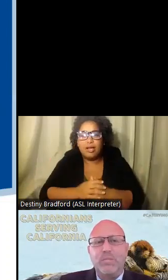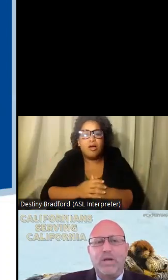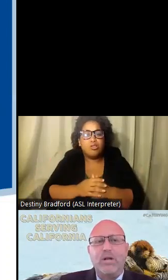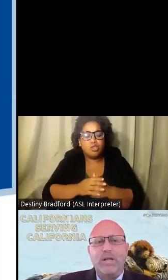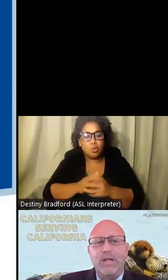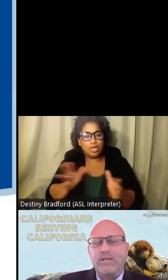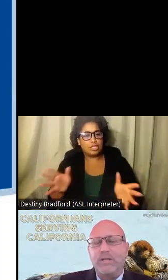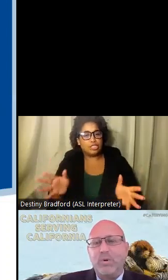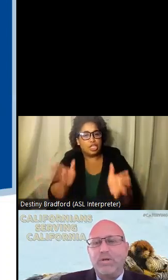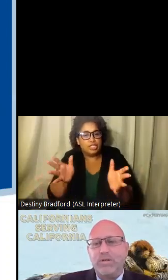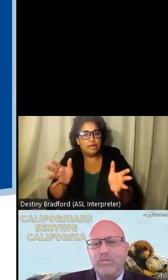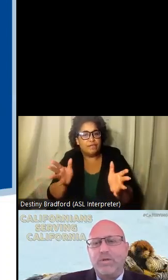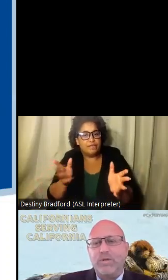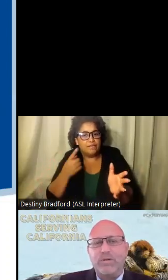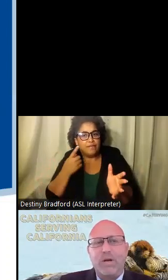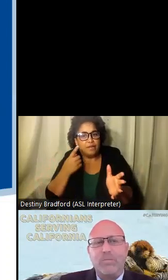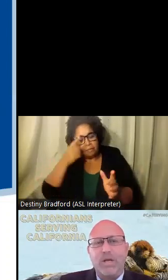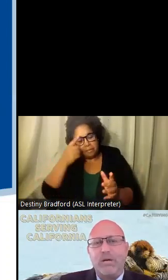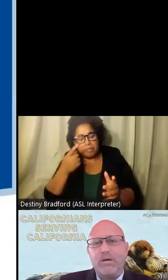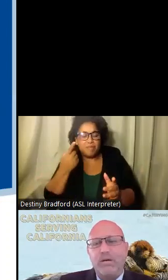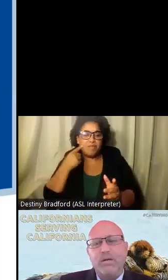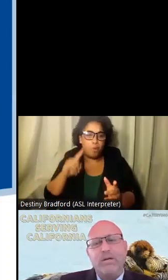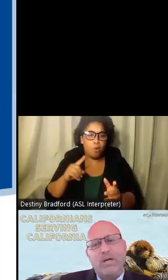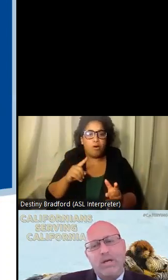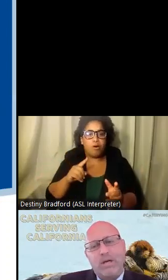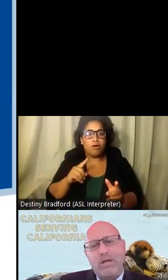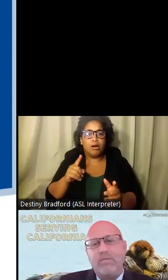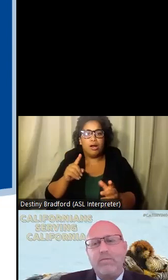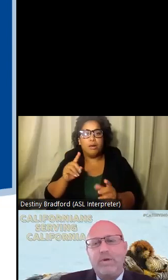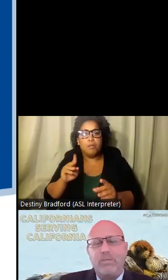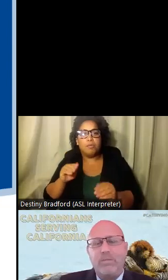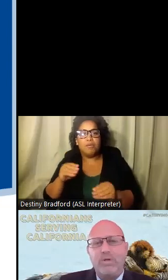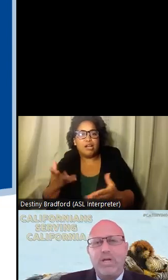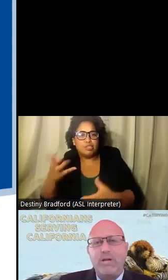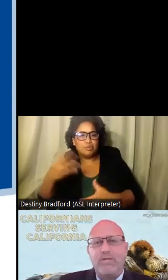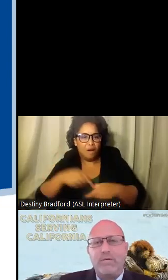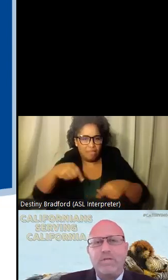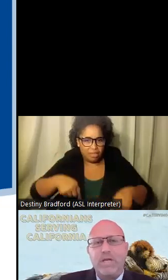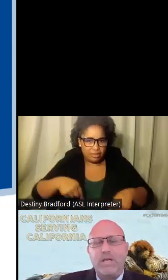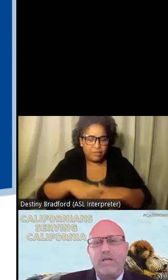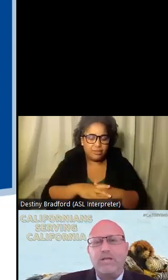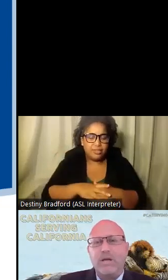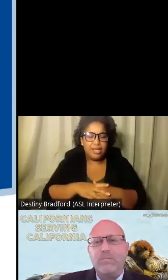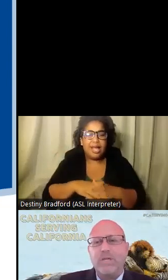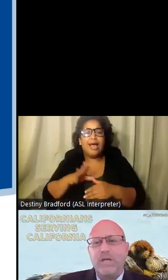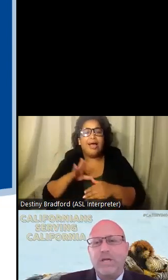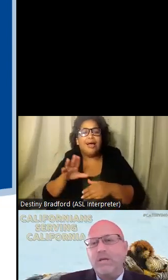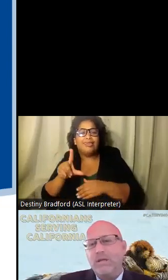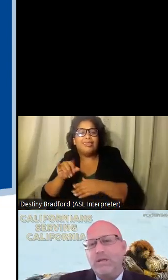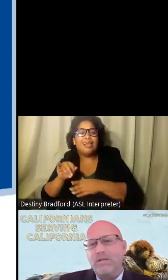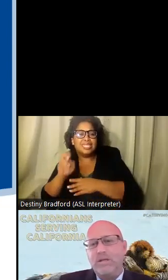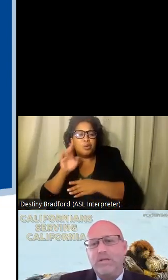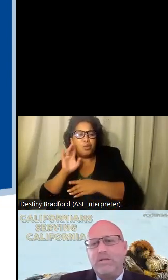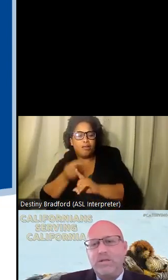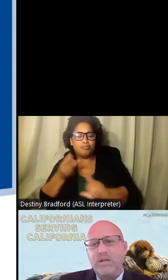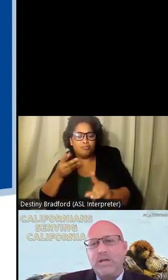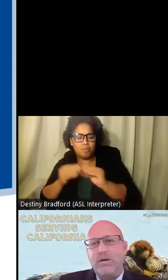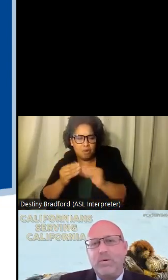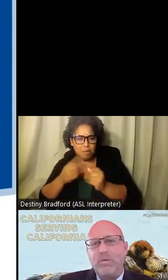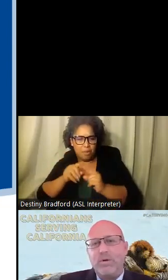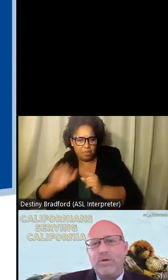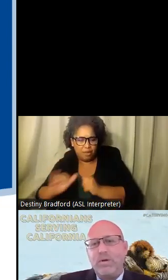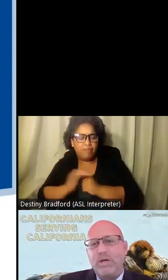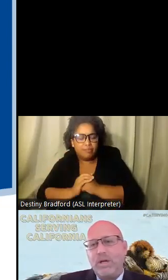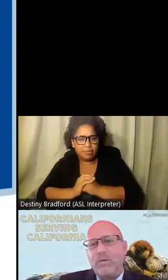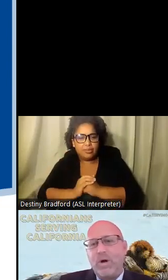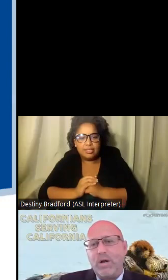which my colleague Leslie Morrison will describe later. Again, really appreciate folks taking the time today to hear